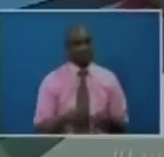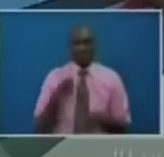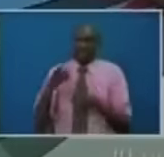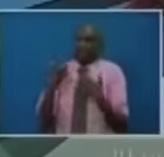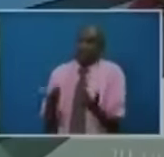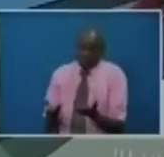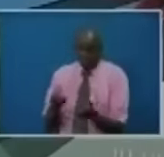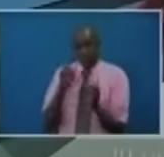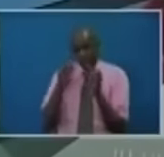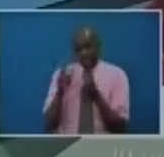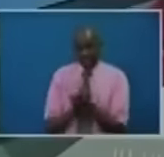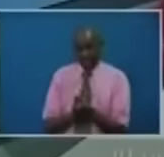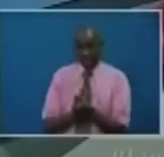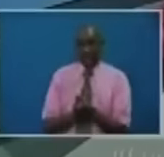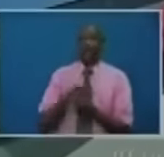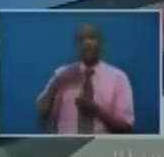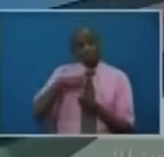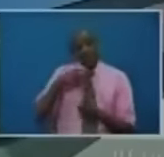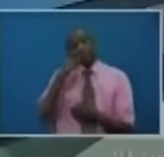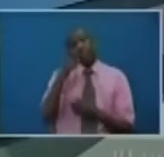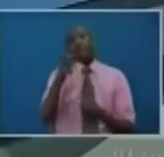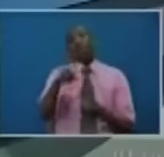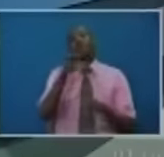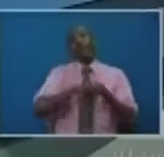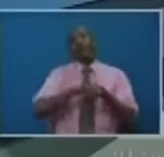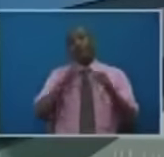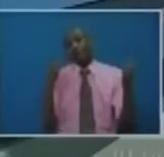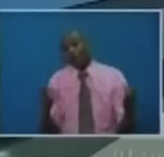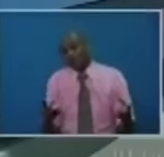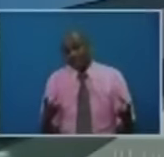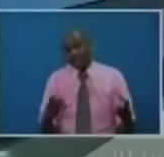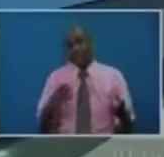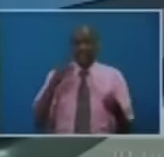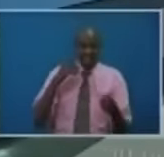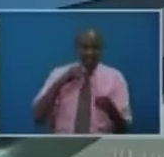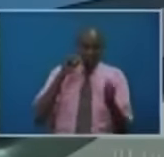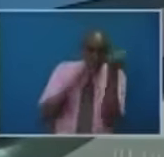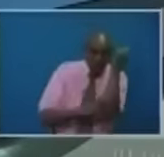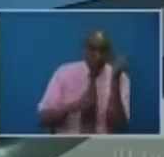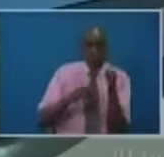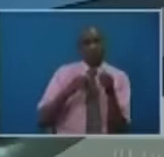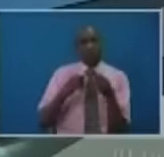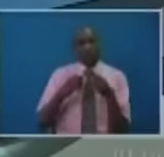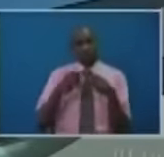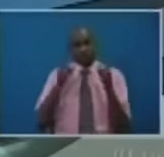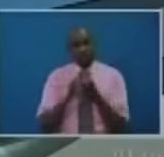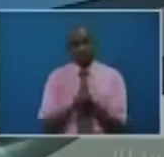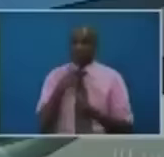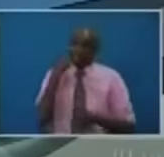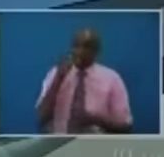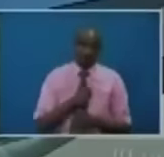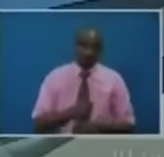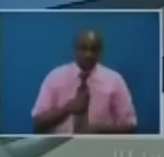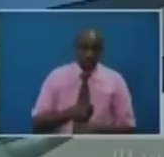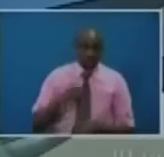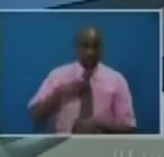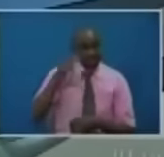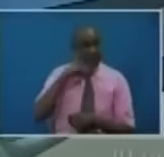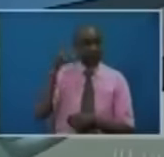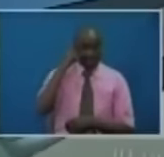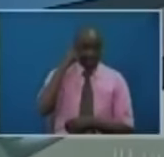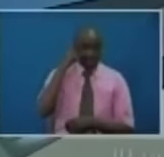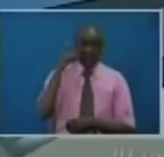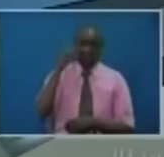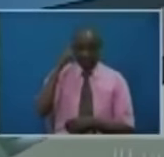stammered, but it's okay. Please rate Njugush. Tell us what you think, how you think he did. I beg your pardon, and mark you, all that I was getting it from my head. That's